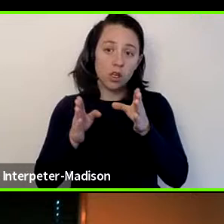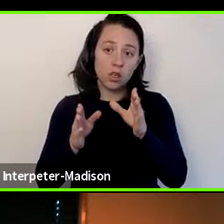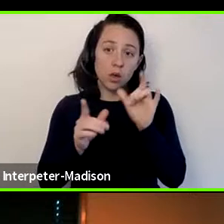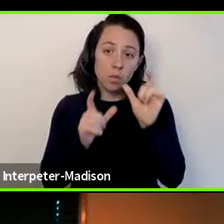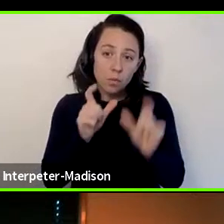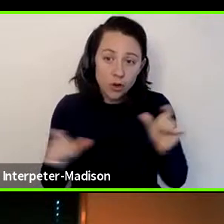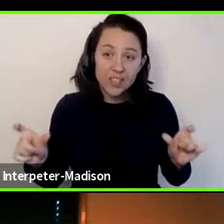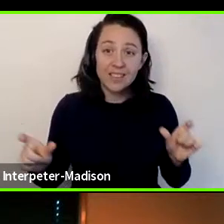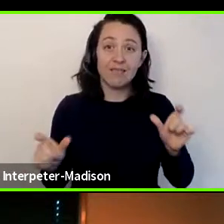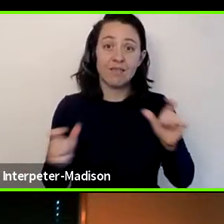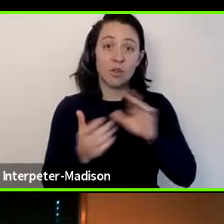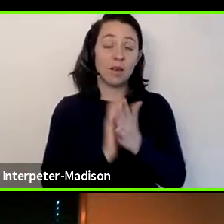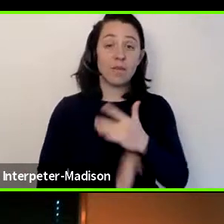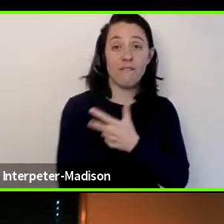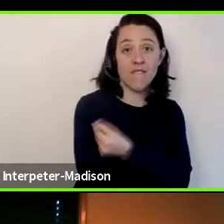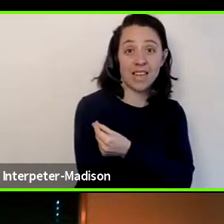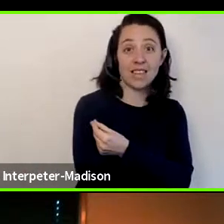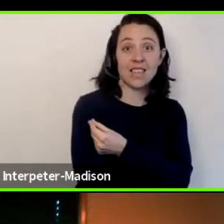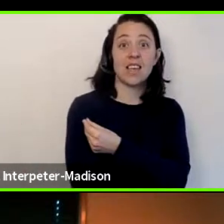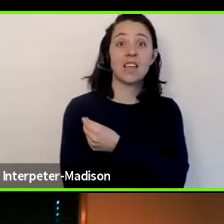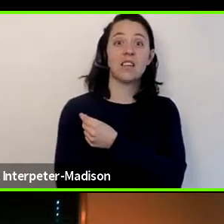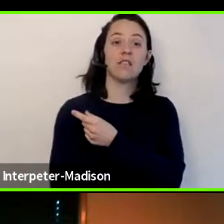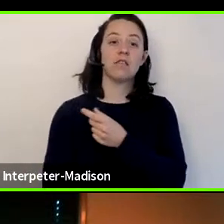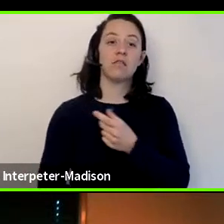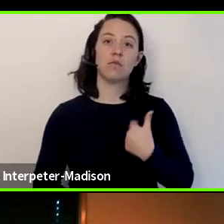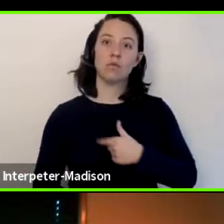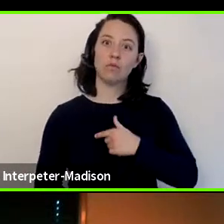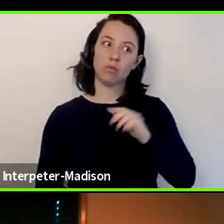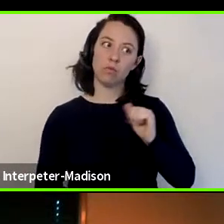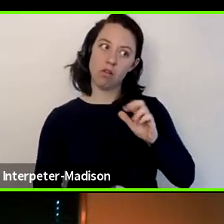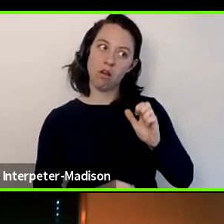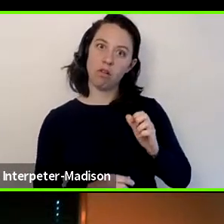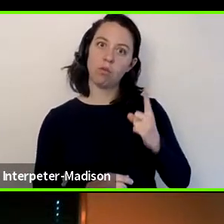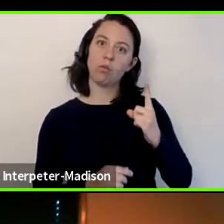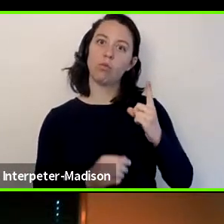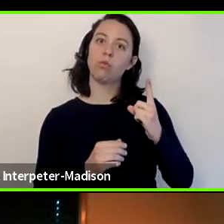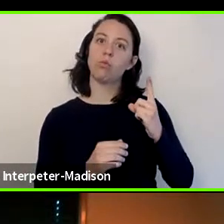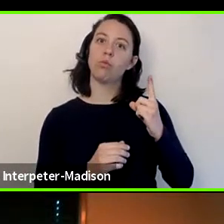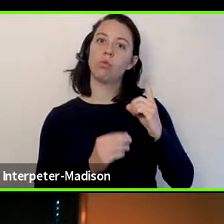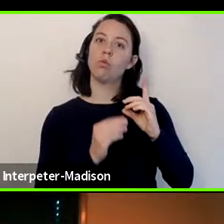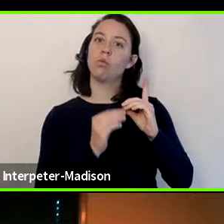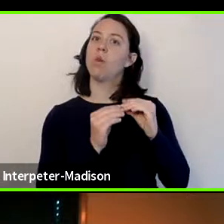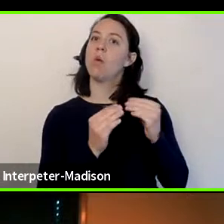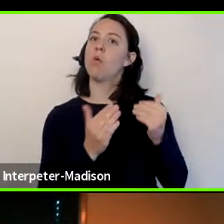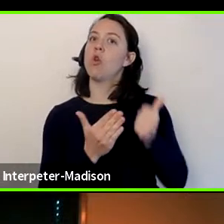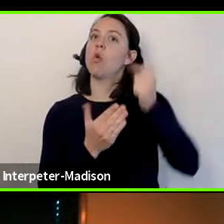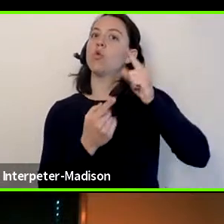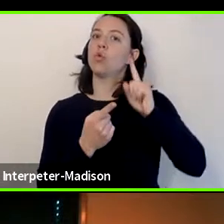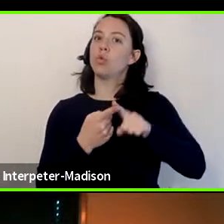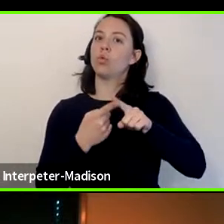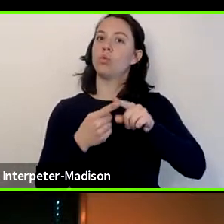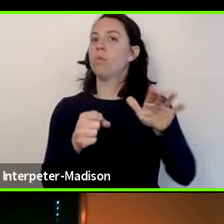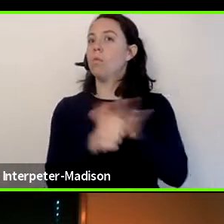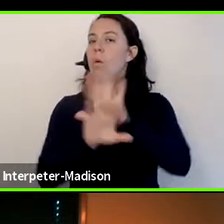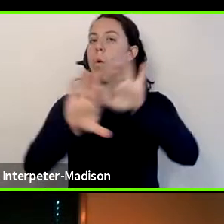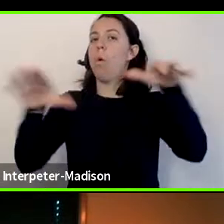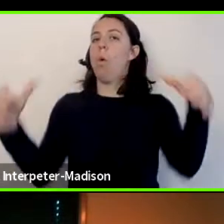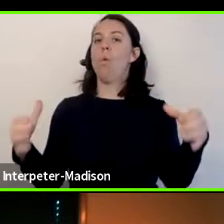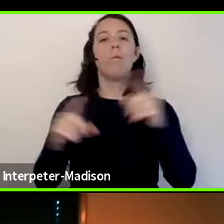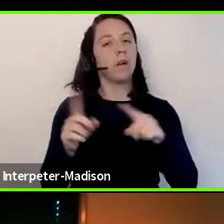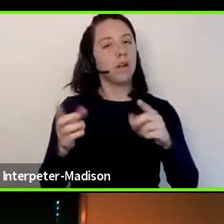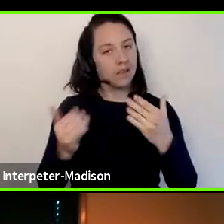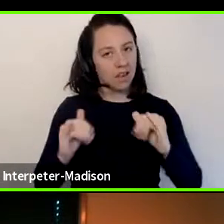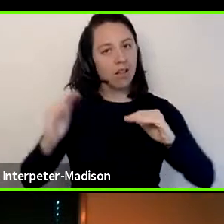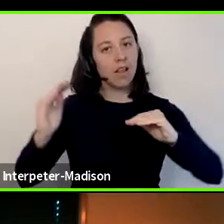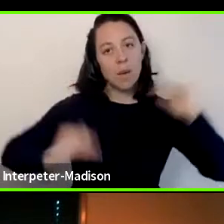step toward the whole, but it's still there's still an imbalance for sure.